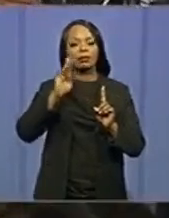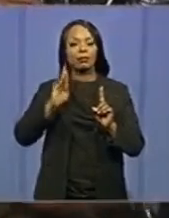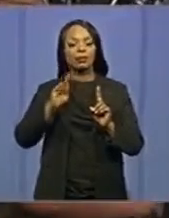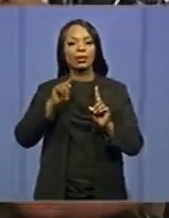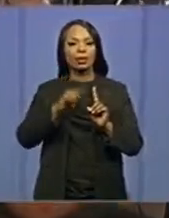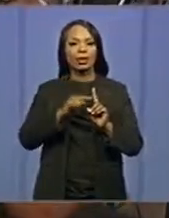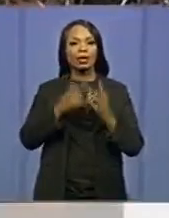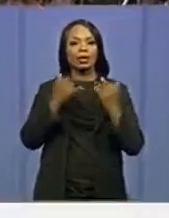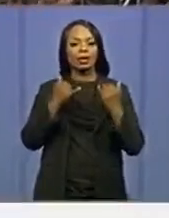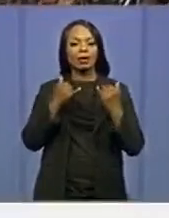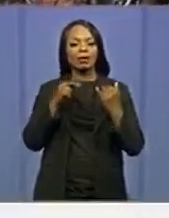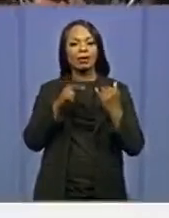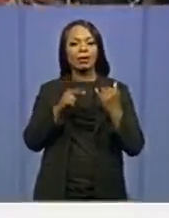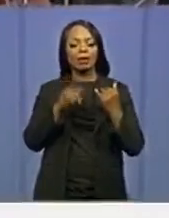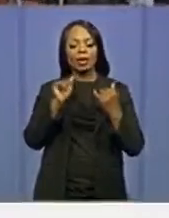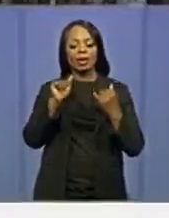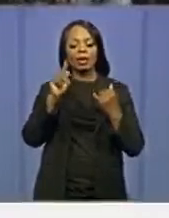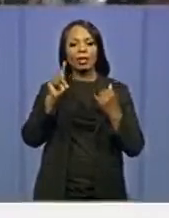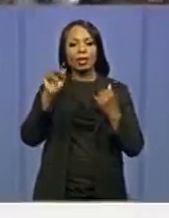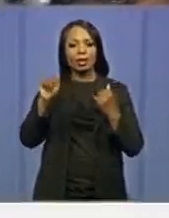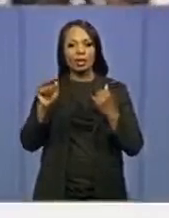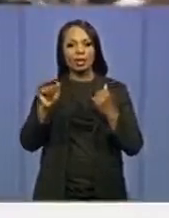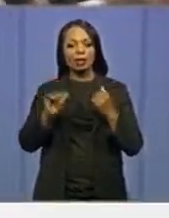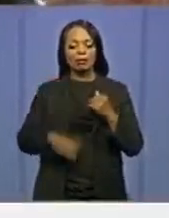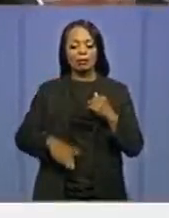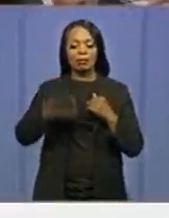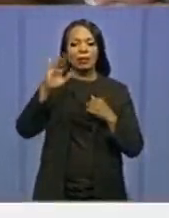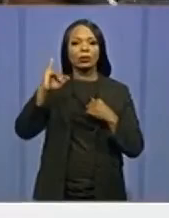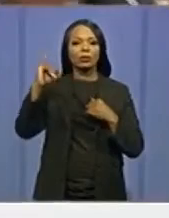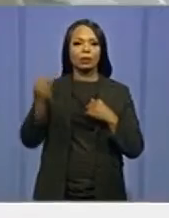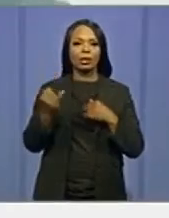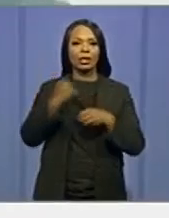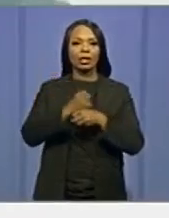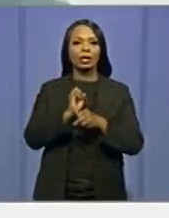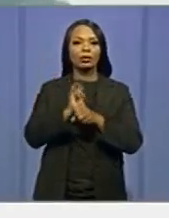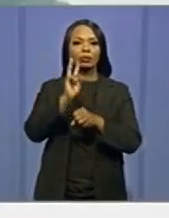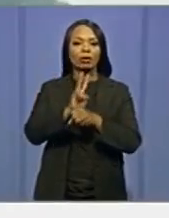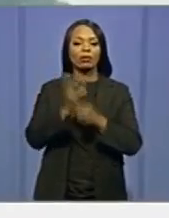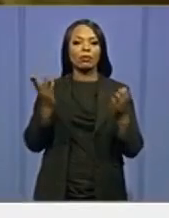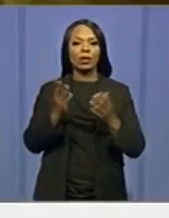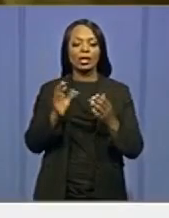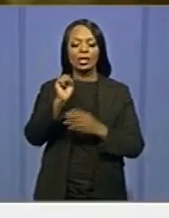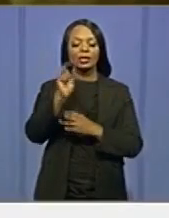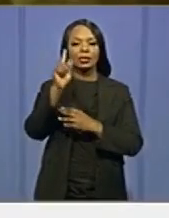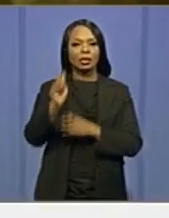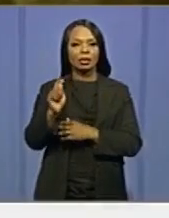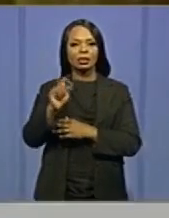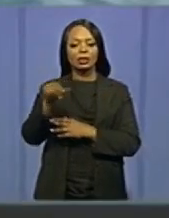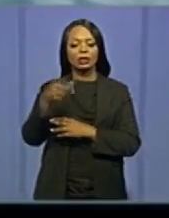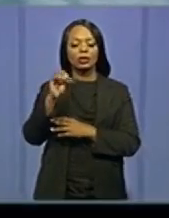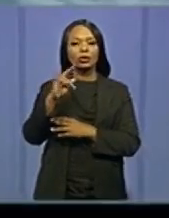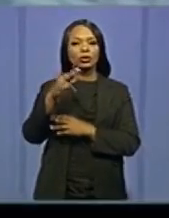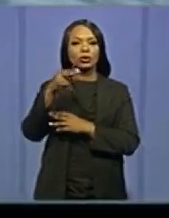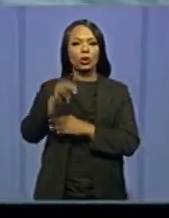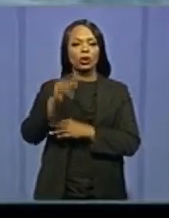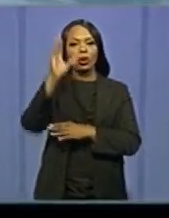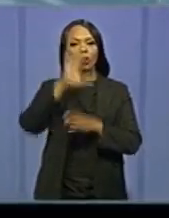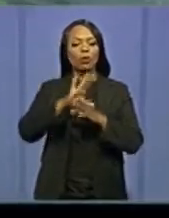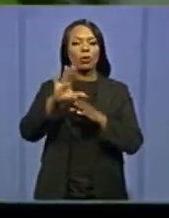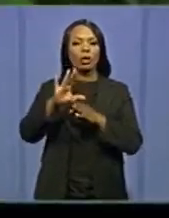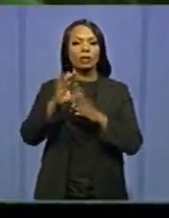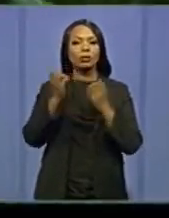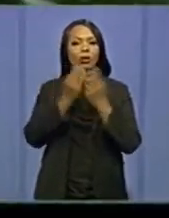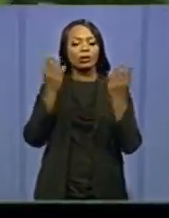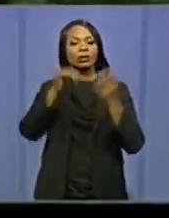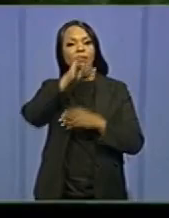35. O goletse kwa Johannesburg mme o konoseditse grade 12 kwa St John's College. Balatedi ba gagwe ba tla gopola